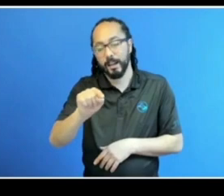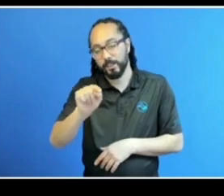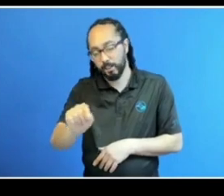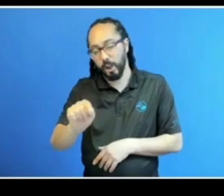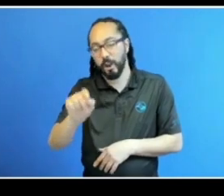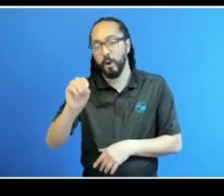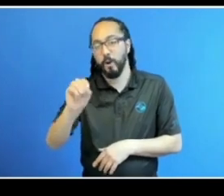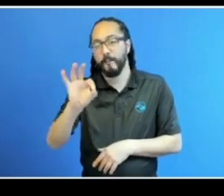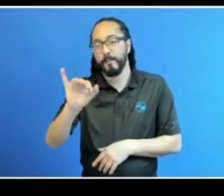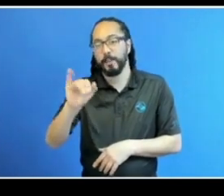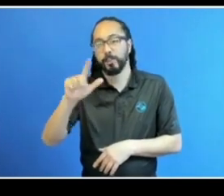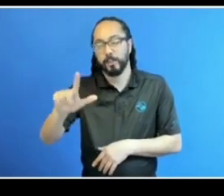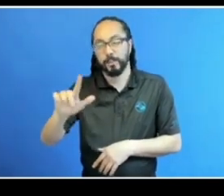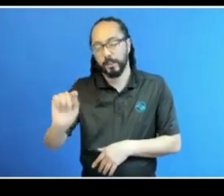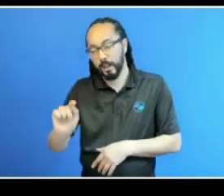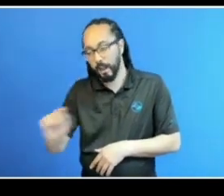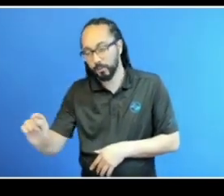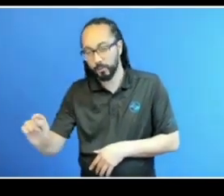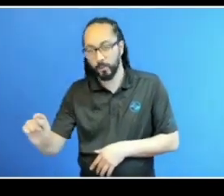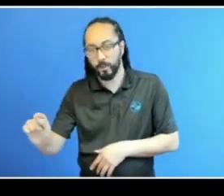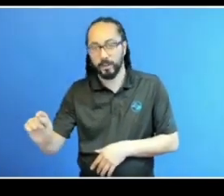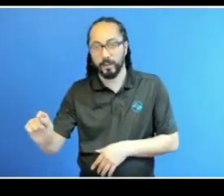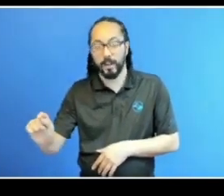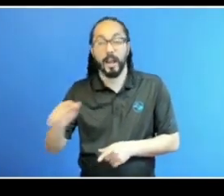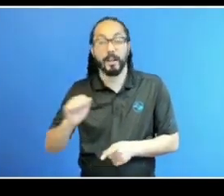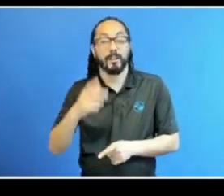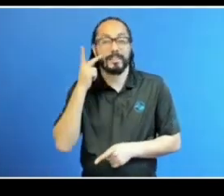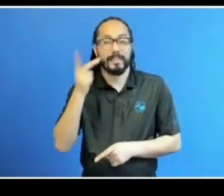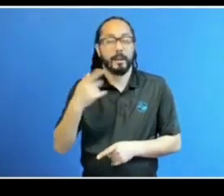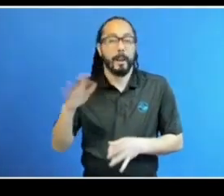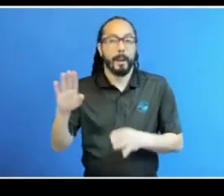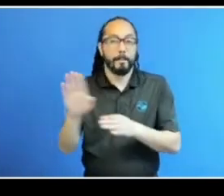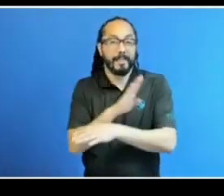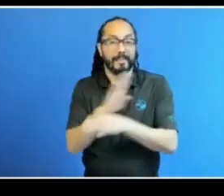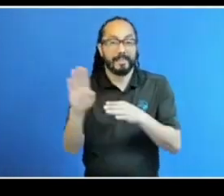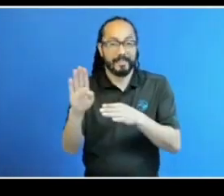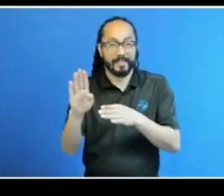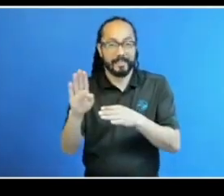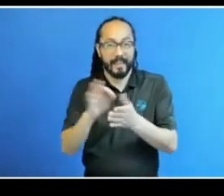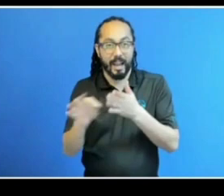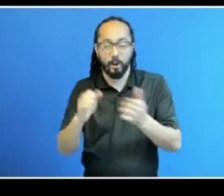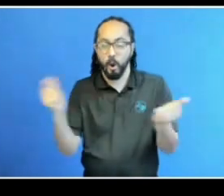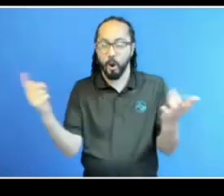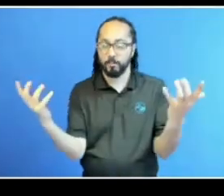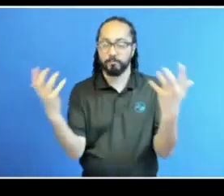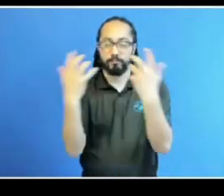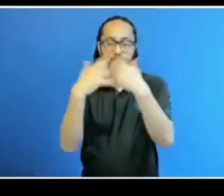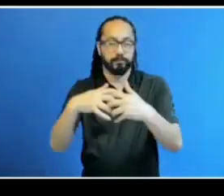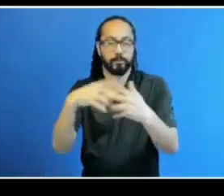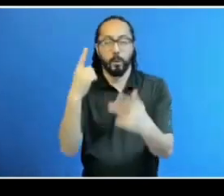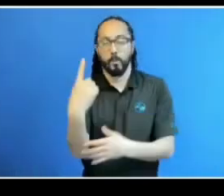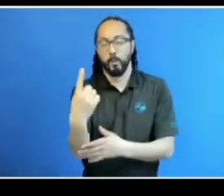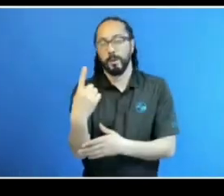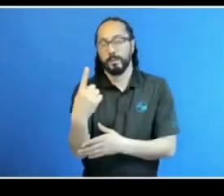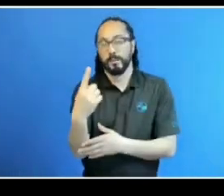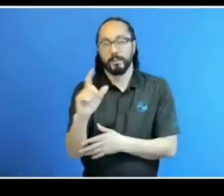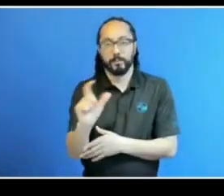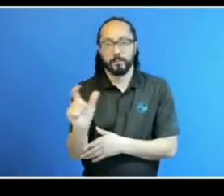_Martina.official_, you'll learn that I've just merged my business accounts all into one page. I've gotten rid